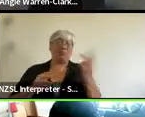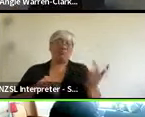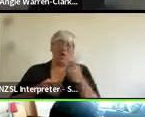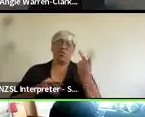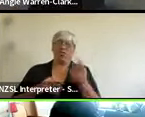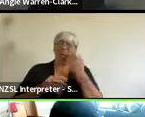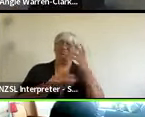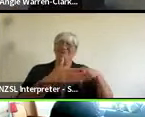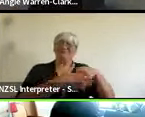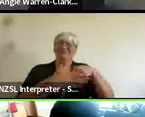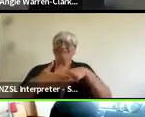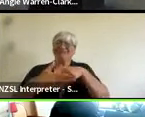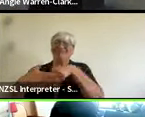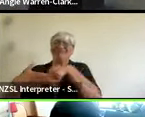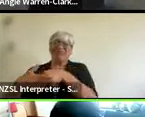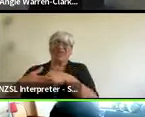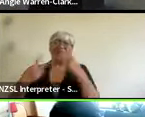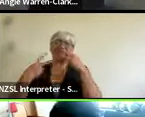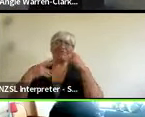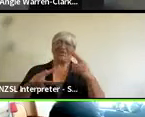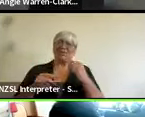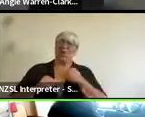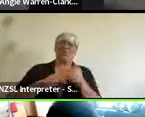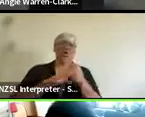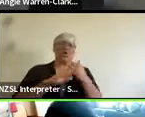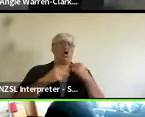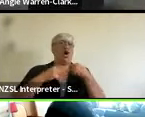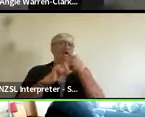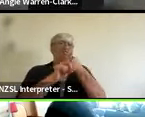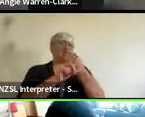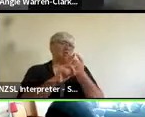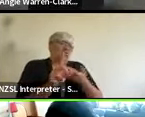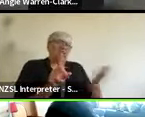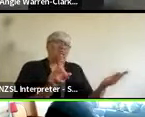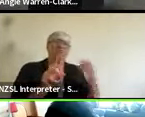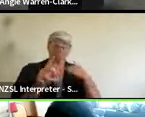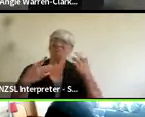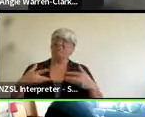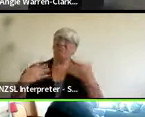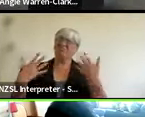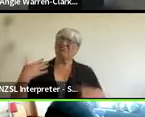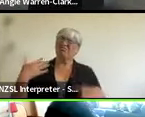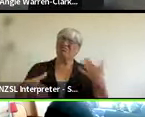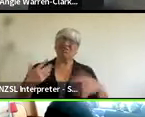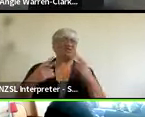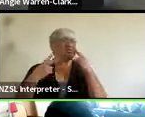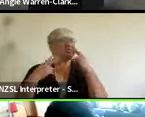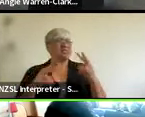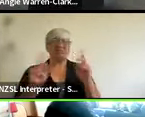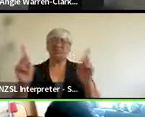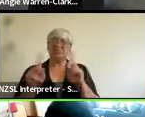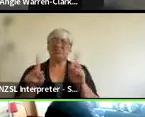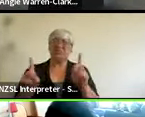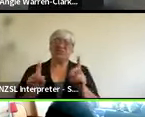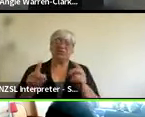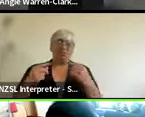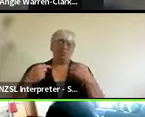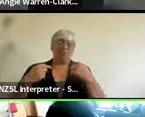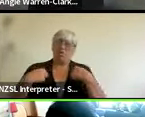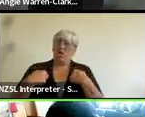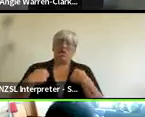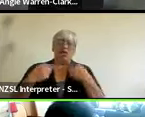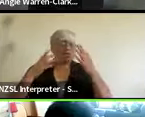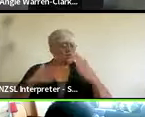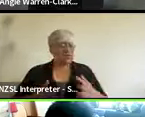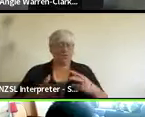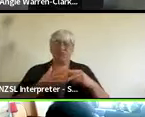and this is what I see is in my work as an advocate, right? What is disheartening and painful to face is that even we face hardship